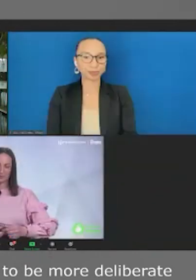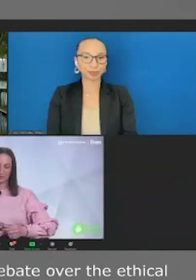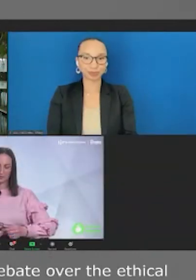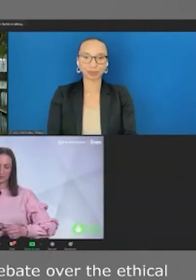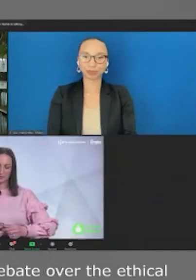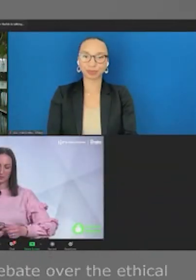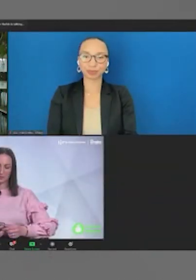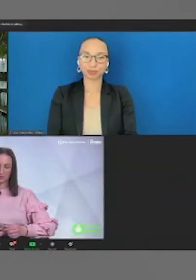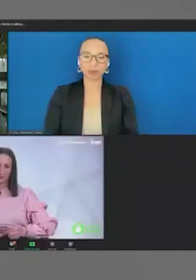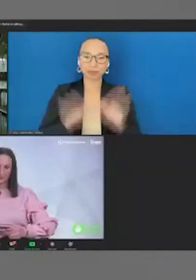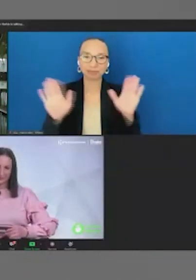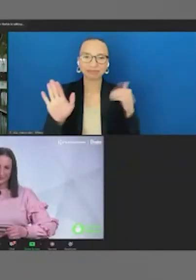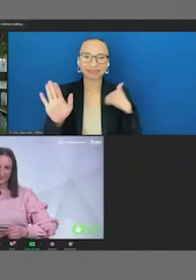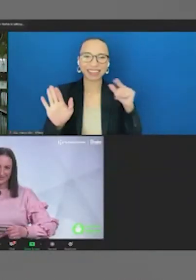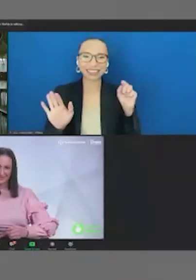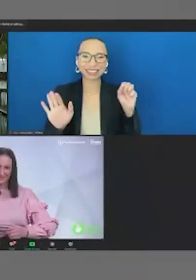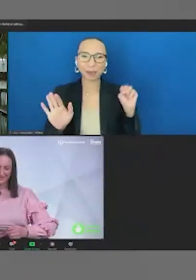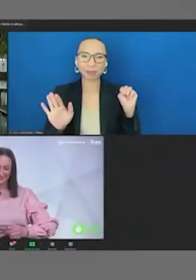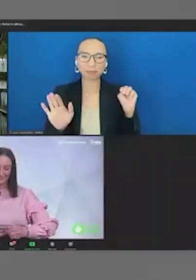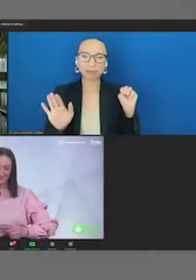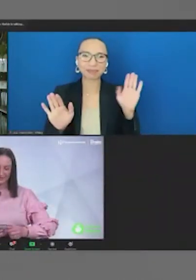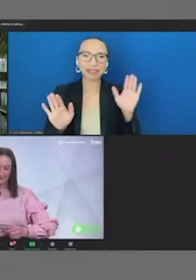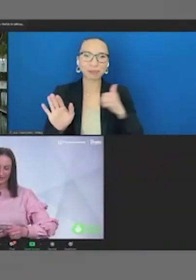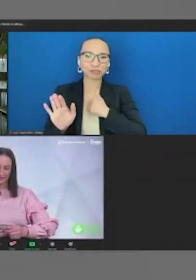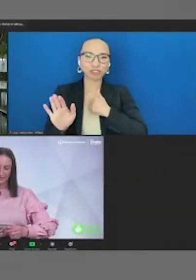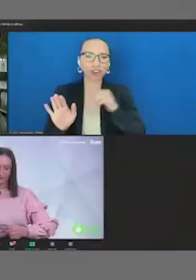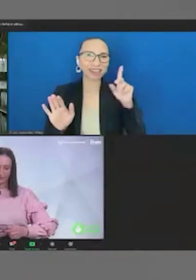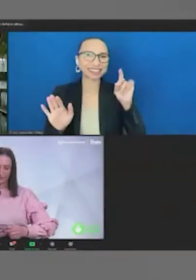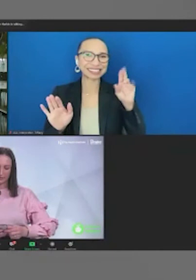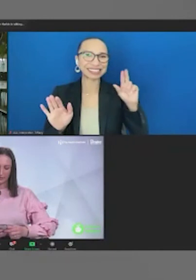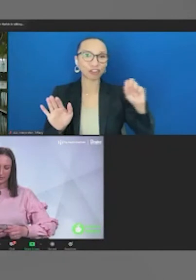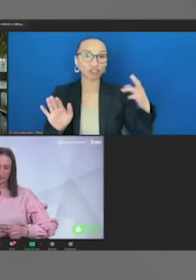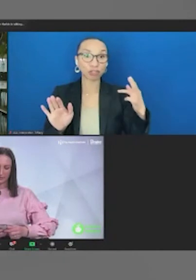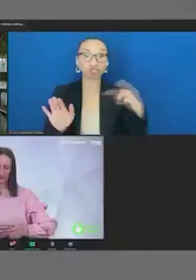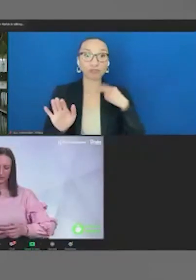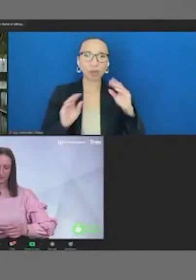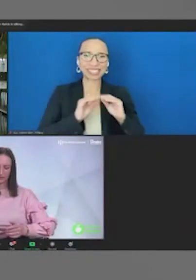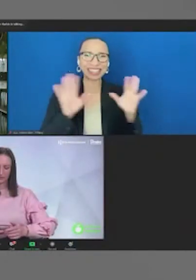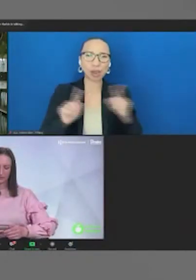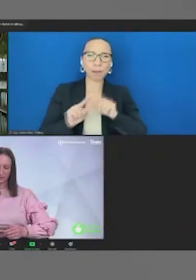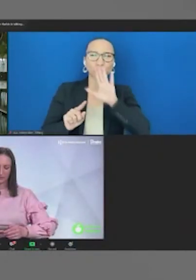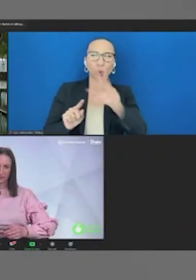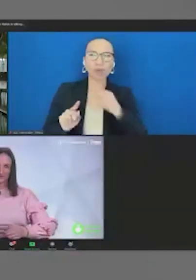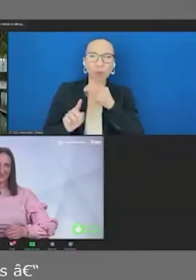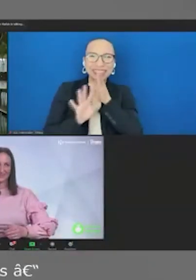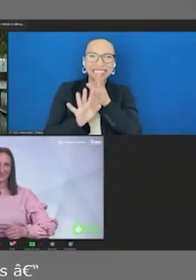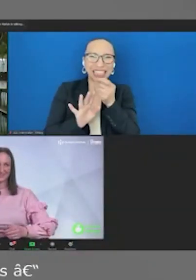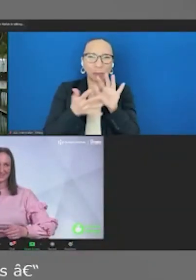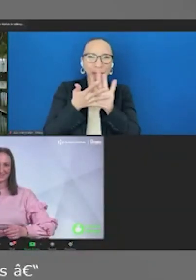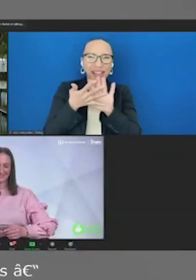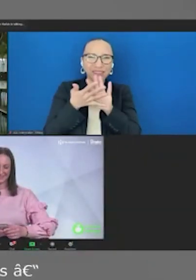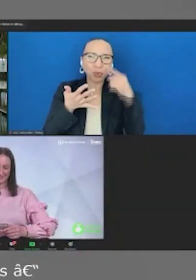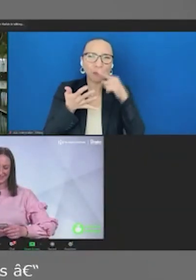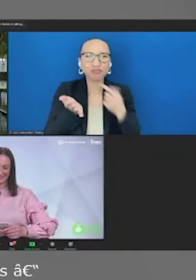I'm sorry, Lindy, this is Tom. I'm sorry, Darius's voice is very clear to me, but yours is kind of muffled. So say that